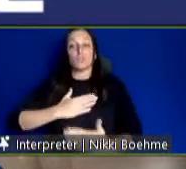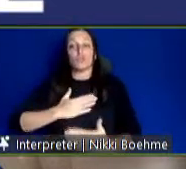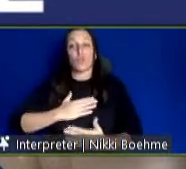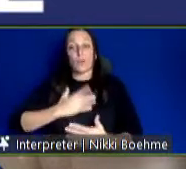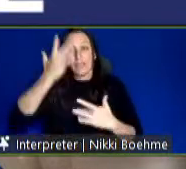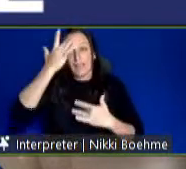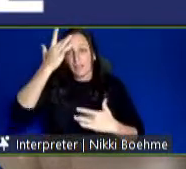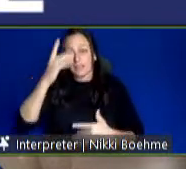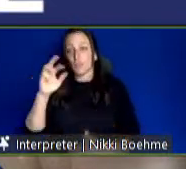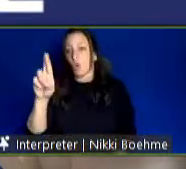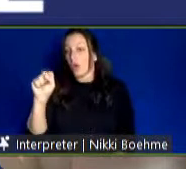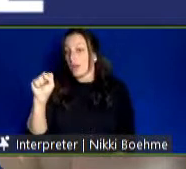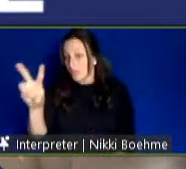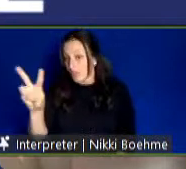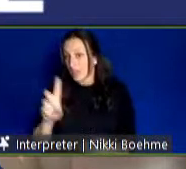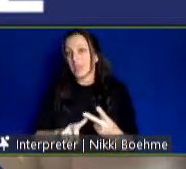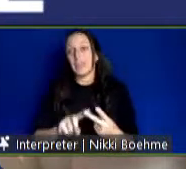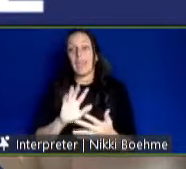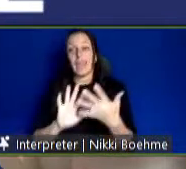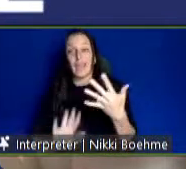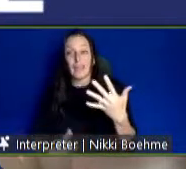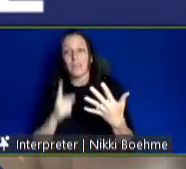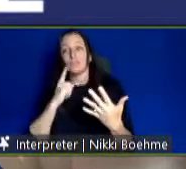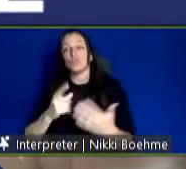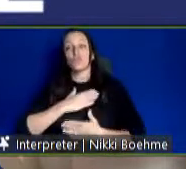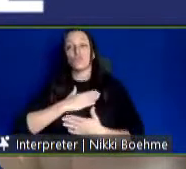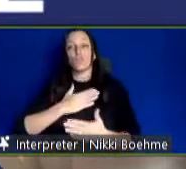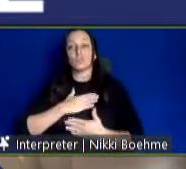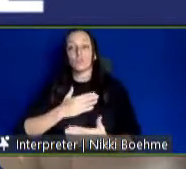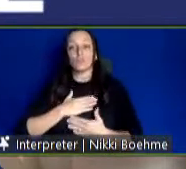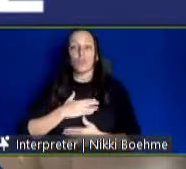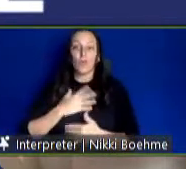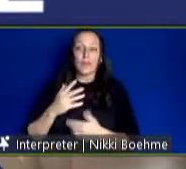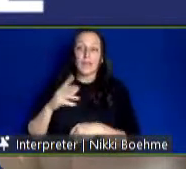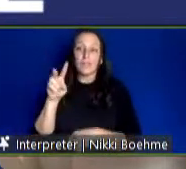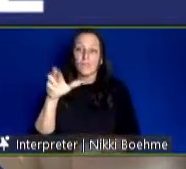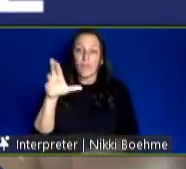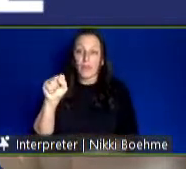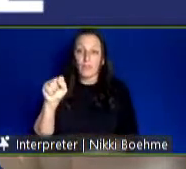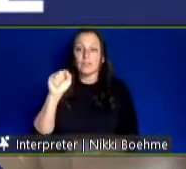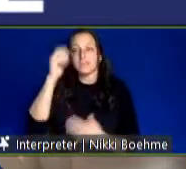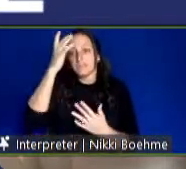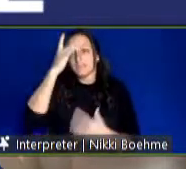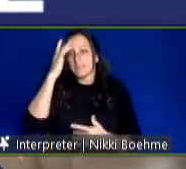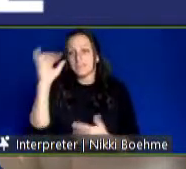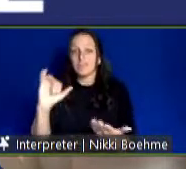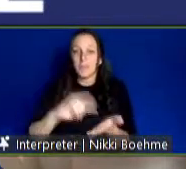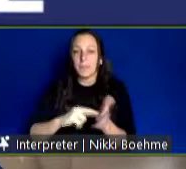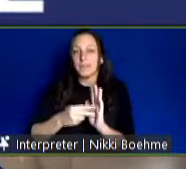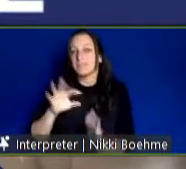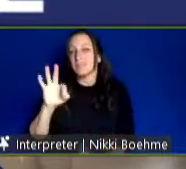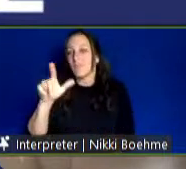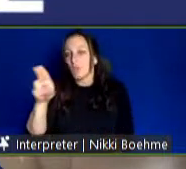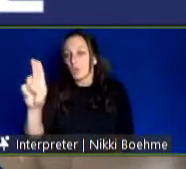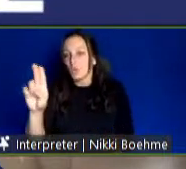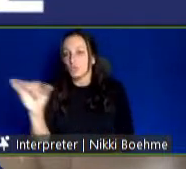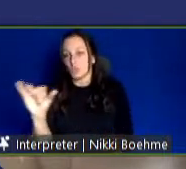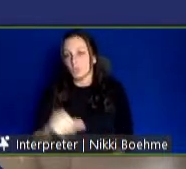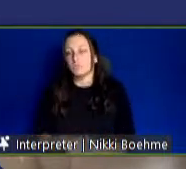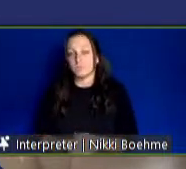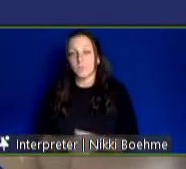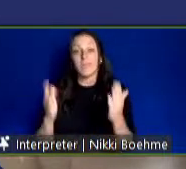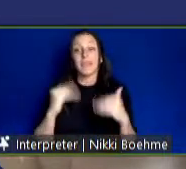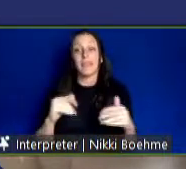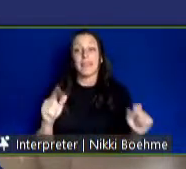and then potentially as we move further into the respiratory virus season, influenza as well. Next slide, please.